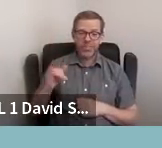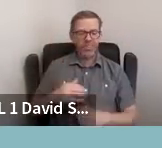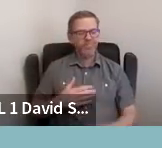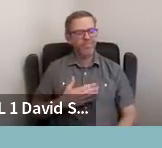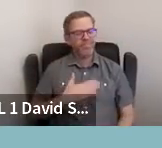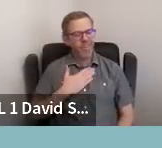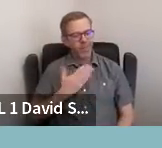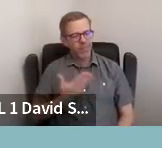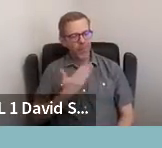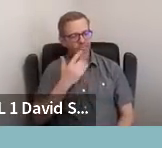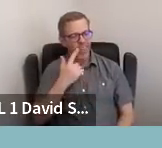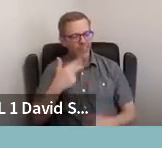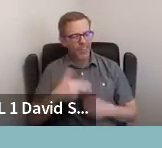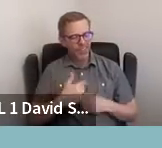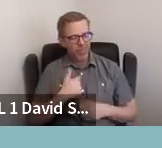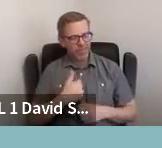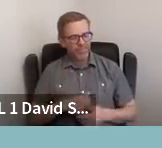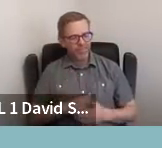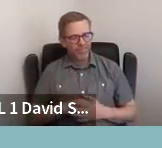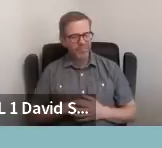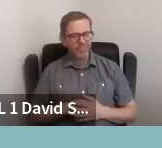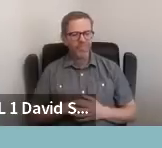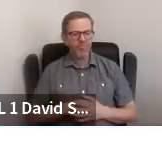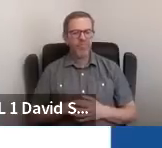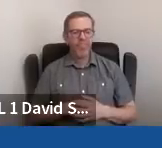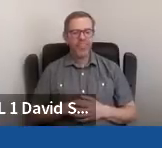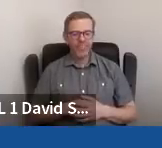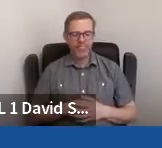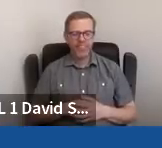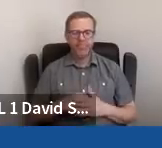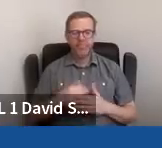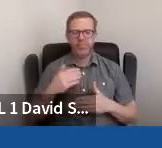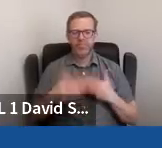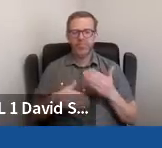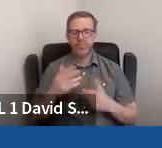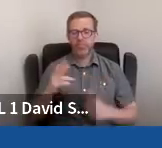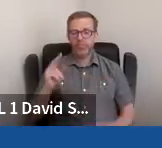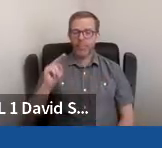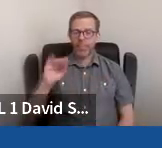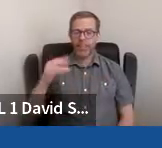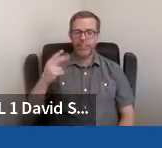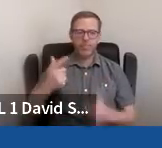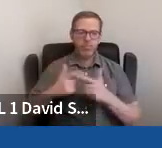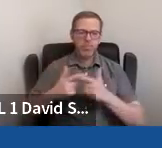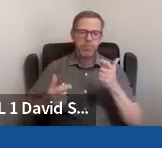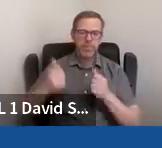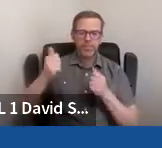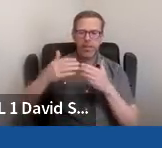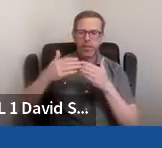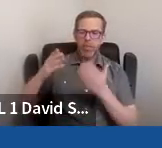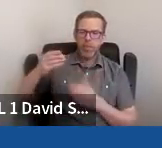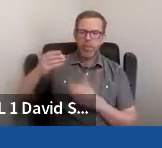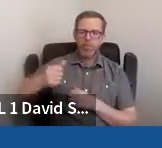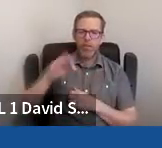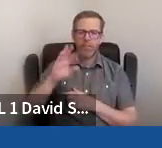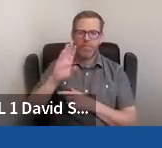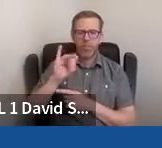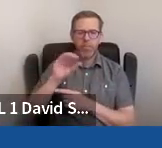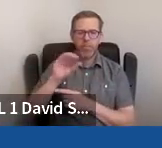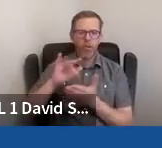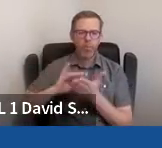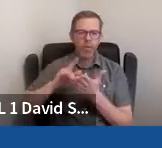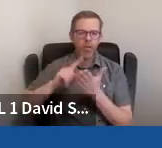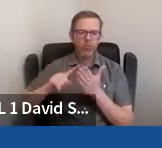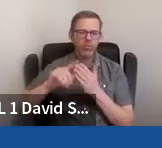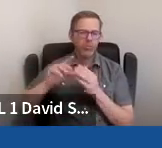Thanks for having me. Well, let's jump right in. NIH is the largest public funder of biomedical research in the